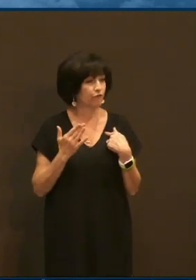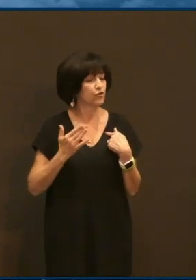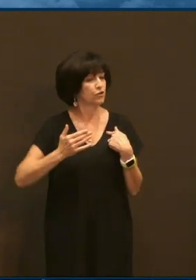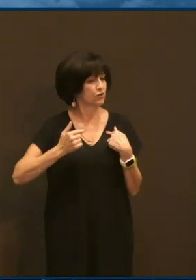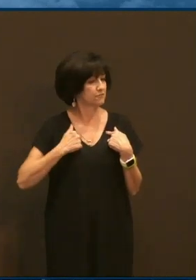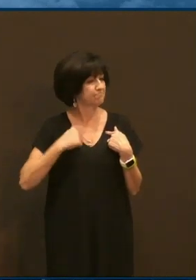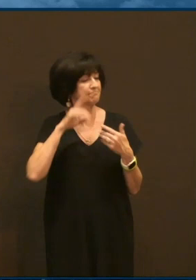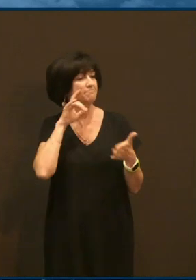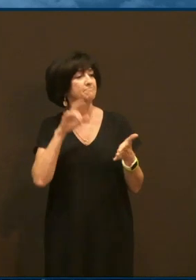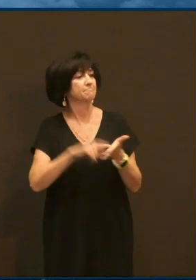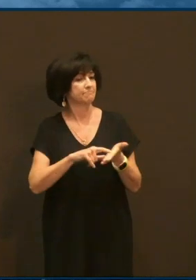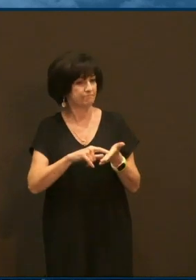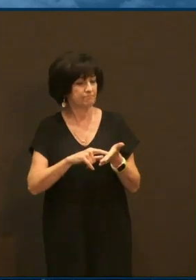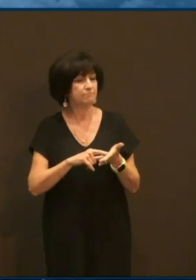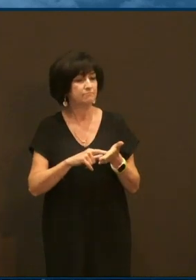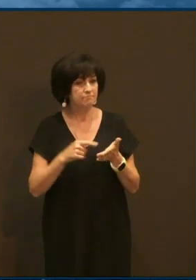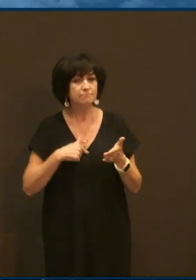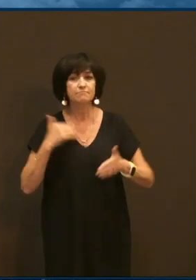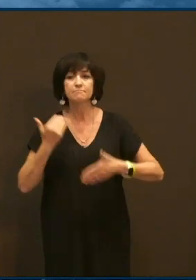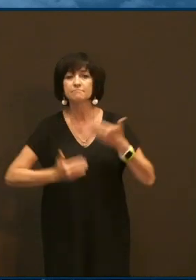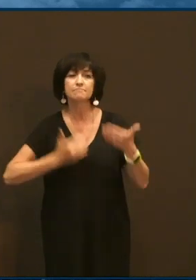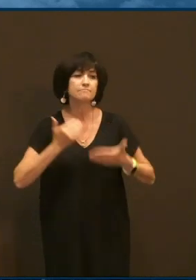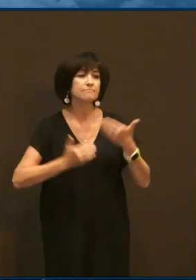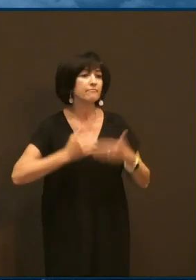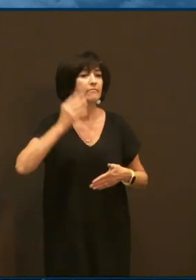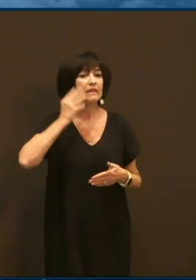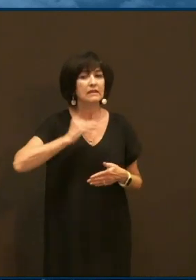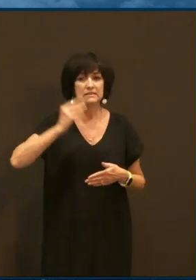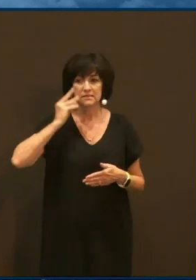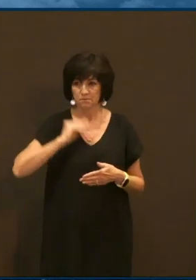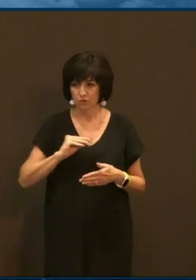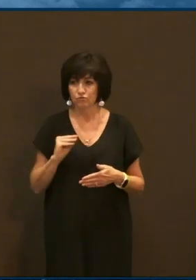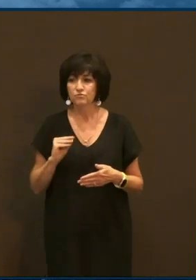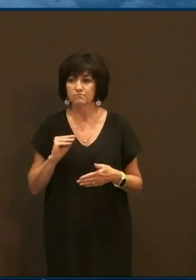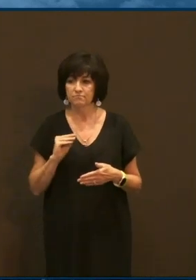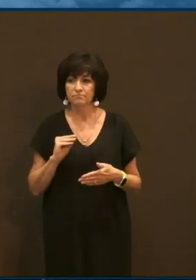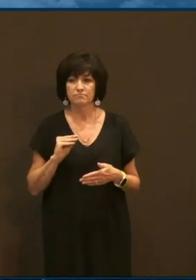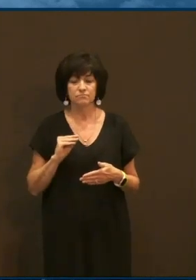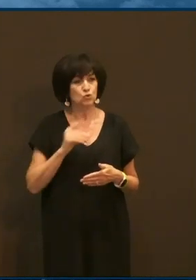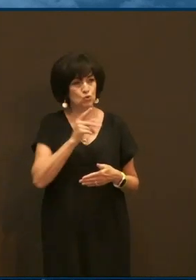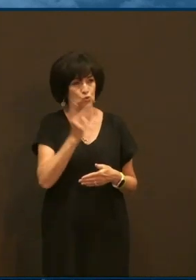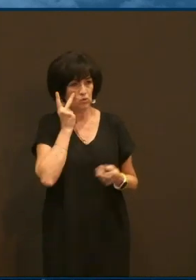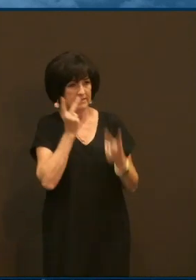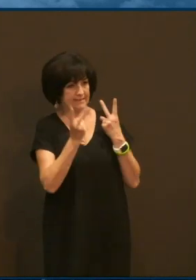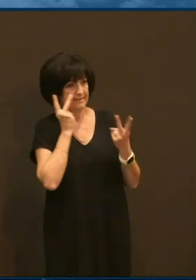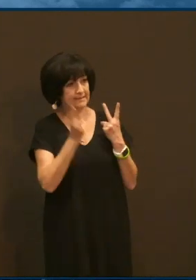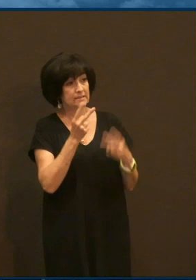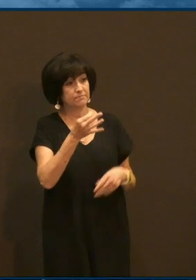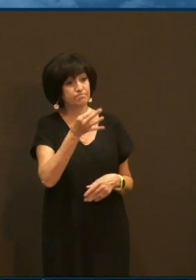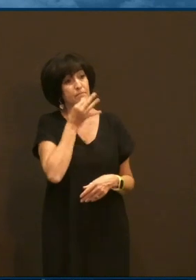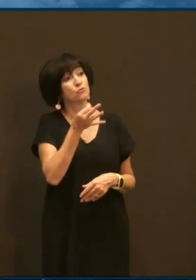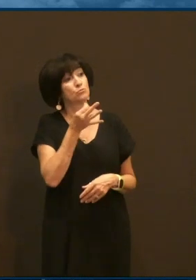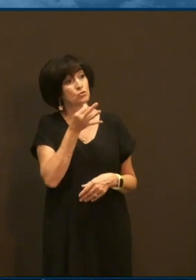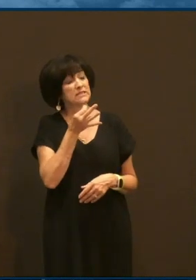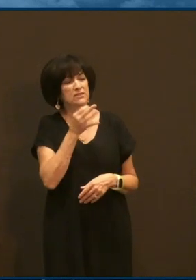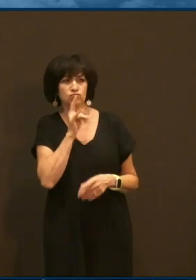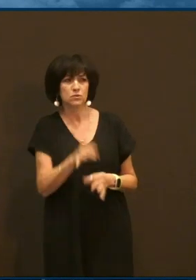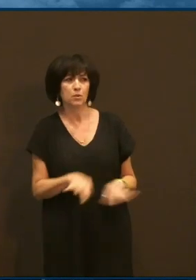going through experiences like this unprecedented one, expertise is really important.